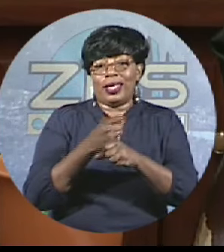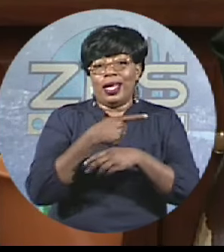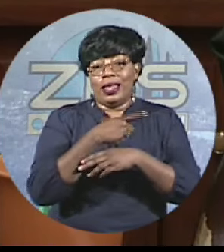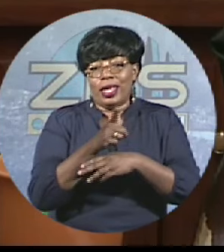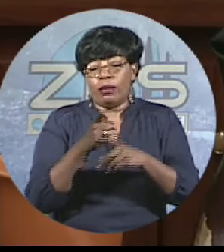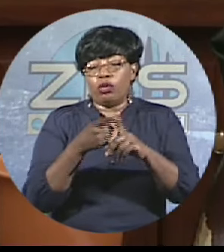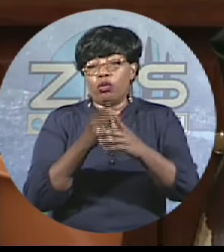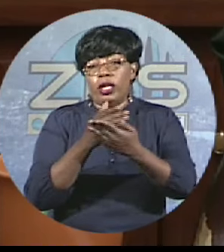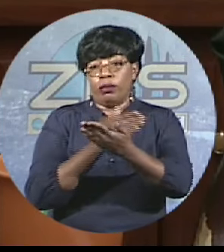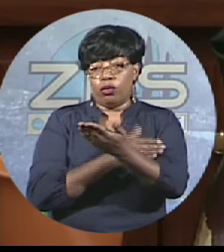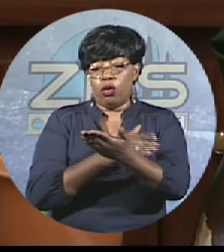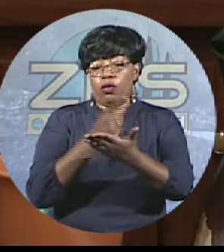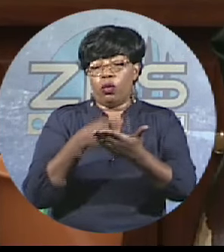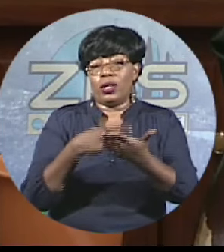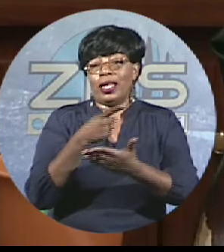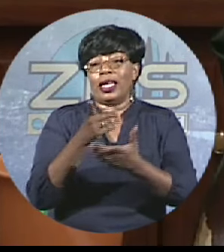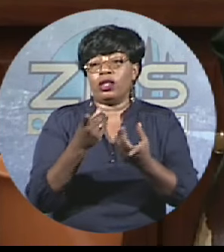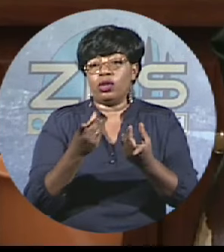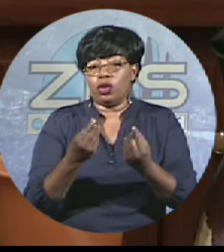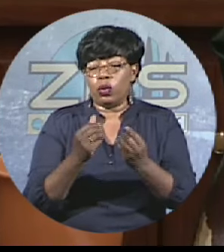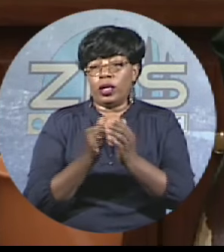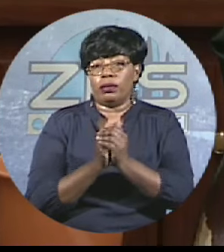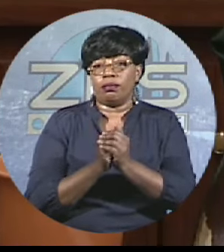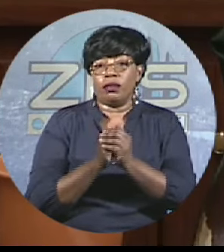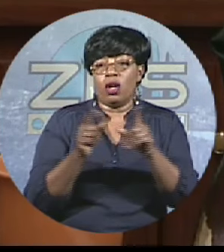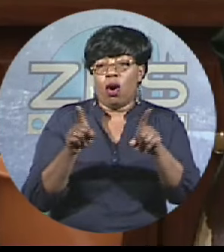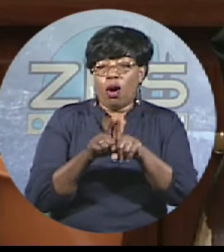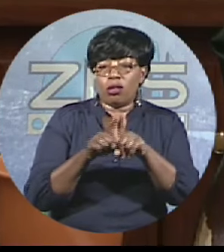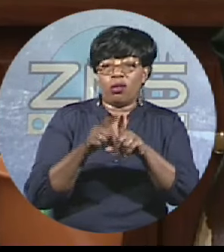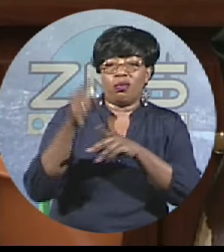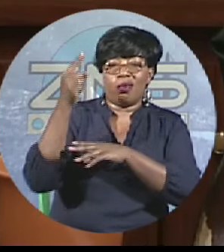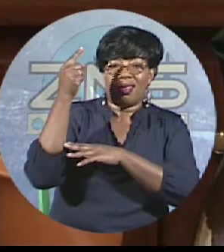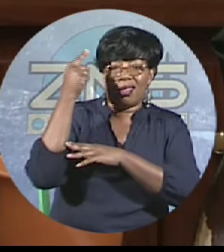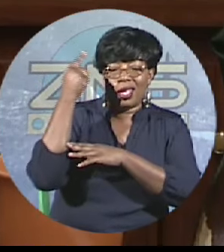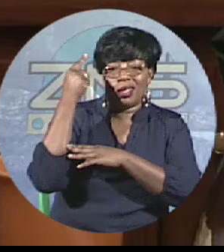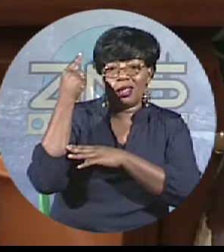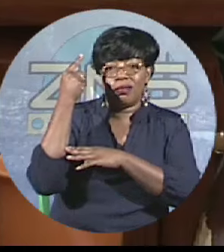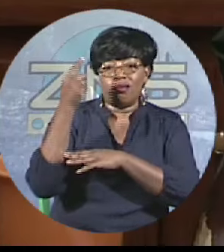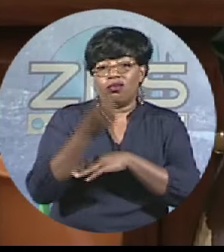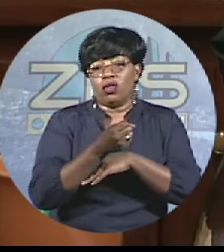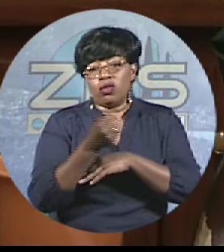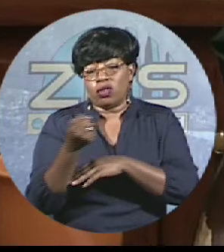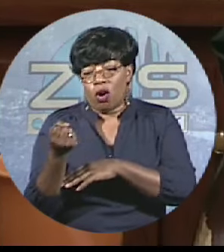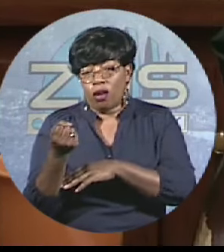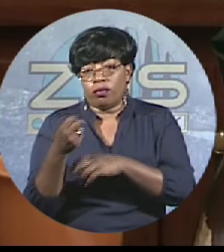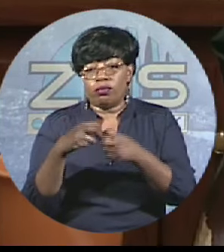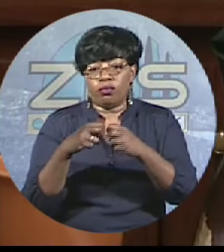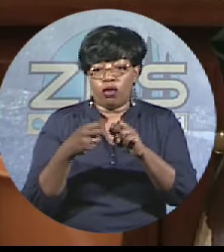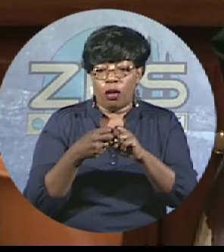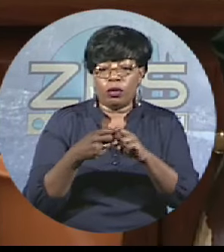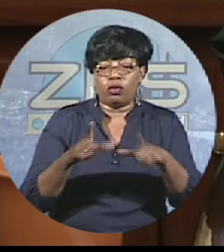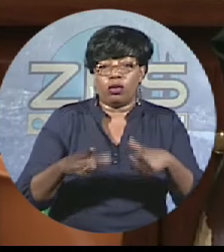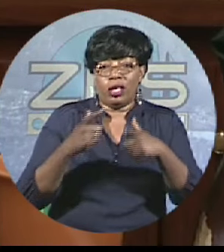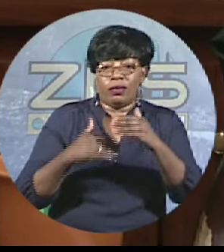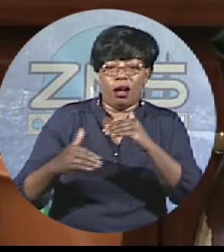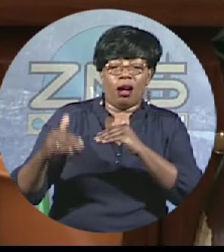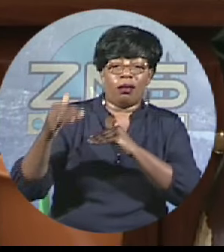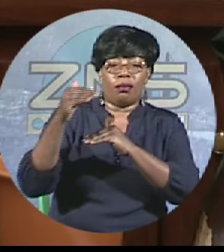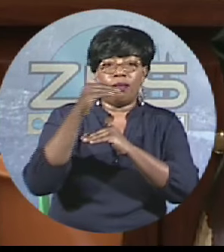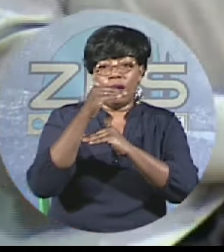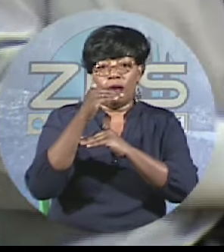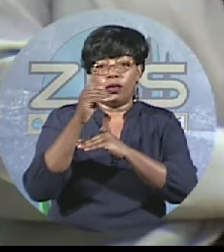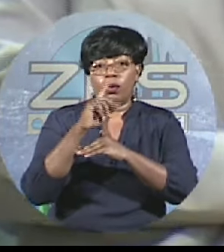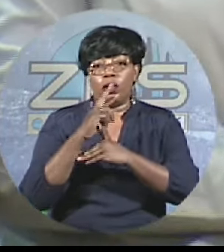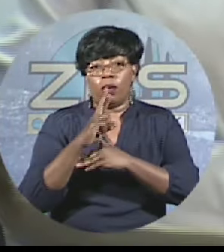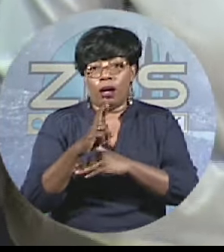improve what they're doing, but also how to think through circumstances, how to live above your circumstance where you're